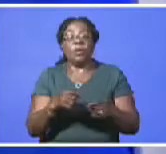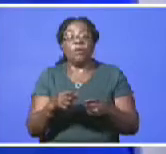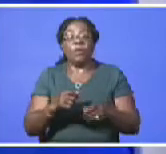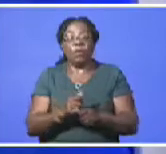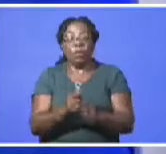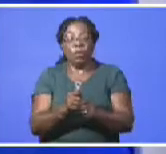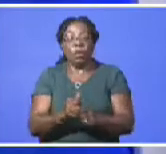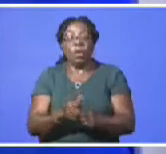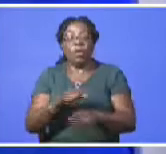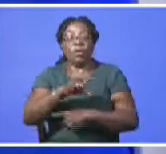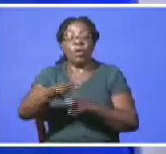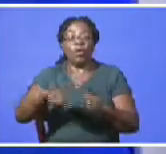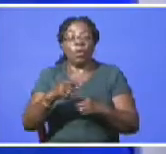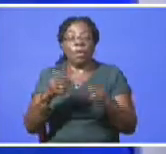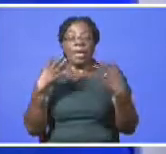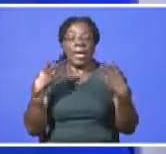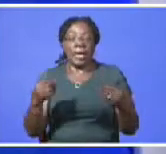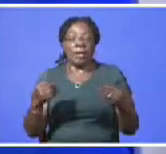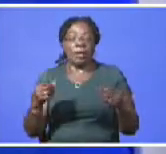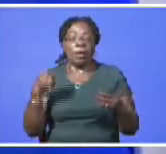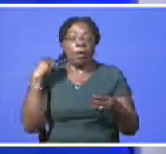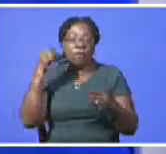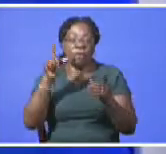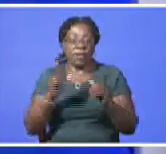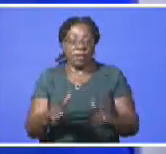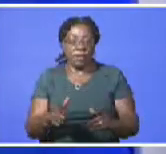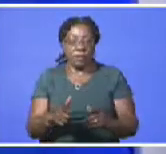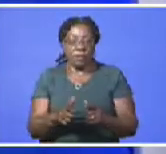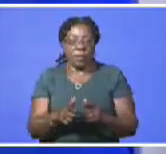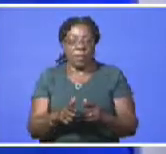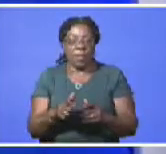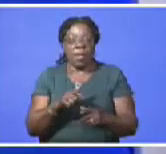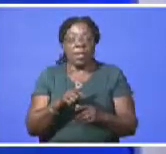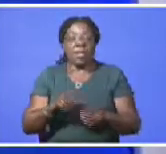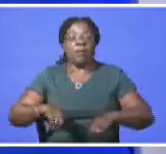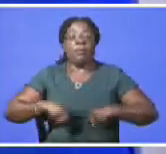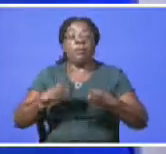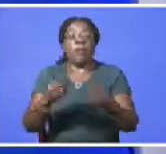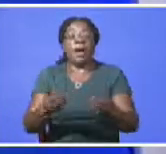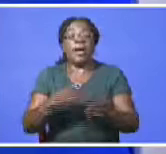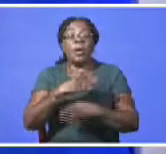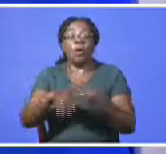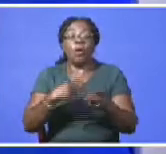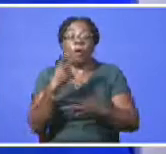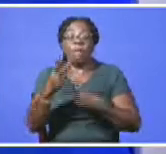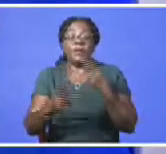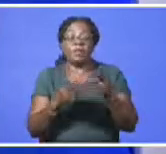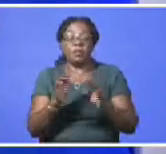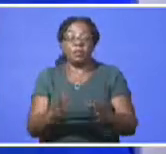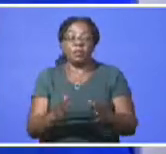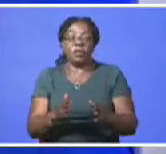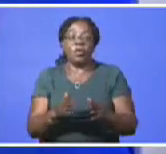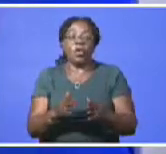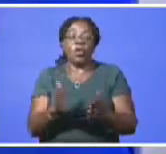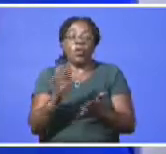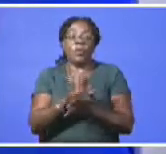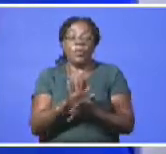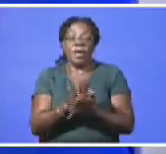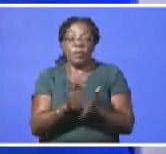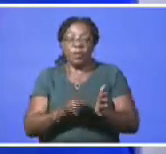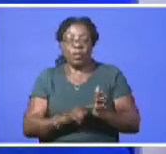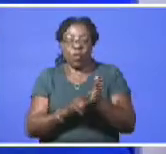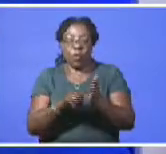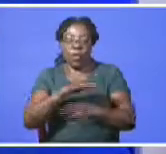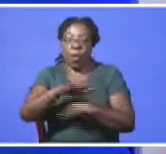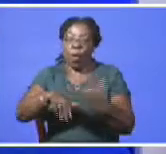further testing and evaluation. Immigration officials will provide all visitors with a flyer outlining mandatory